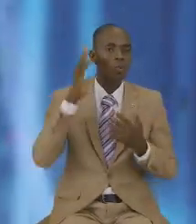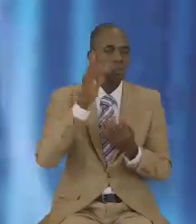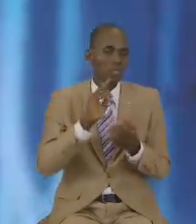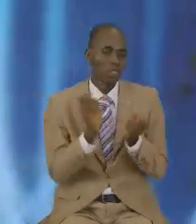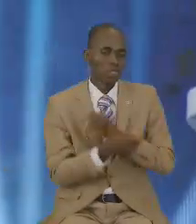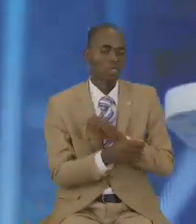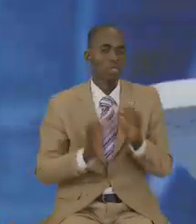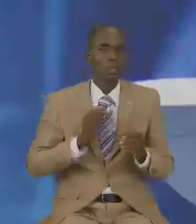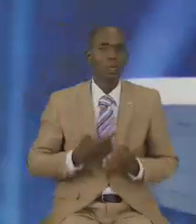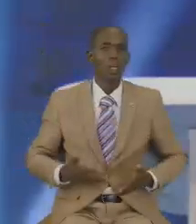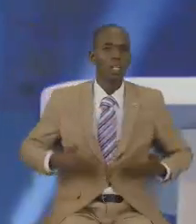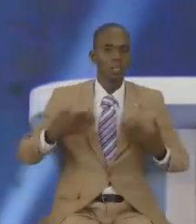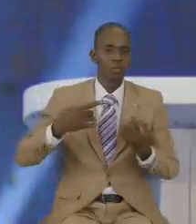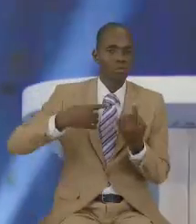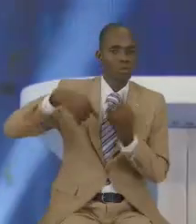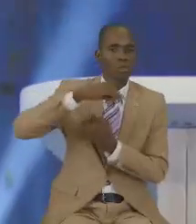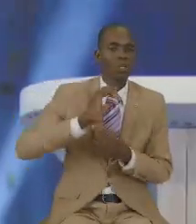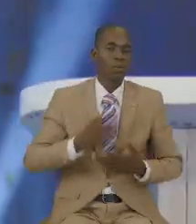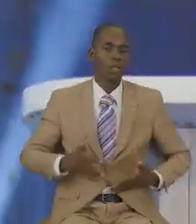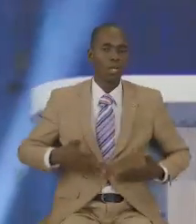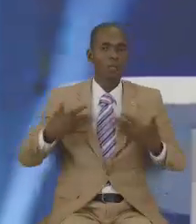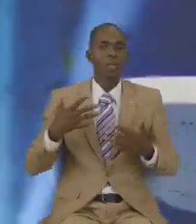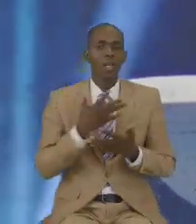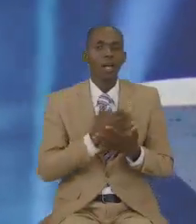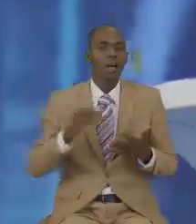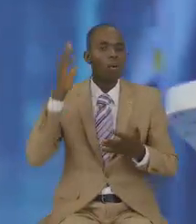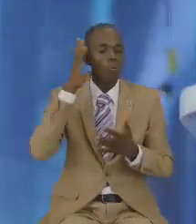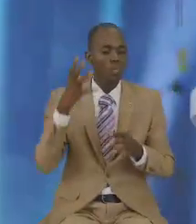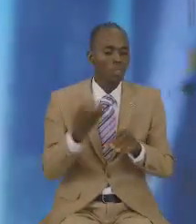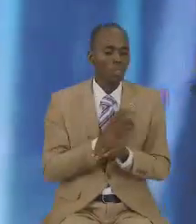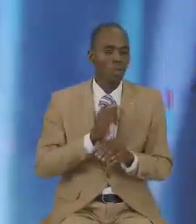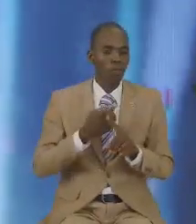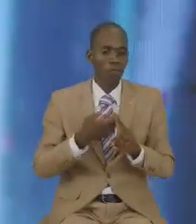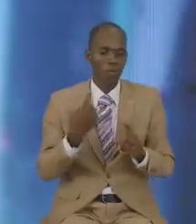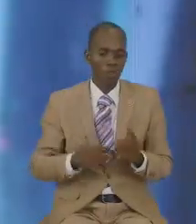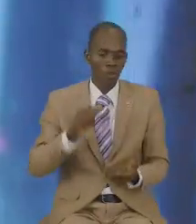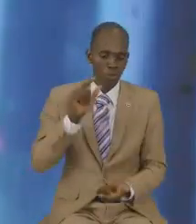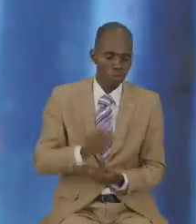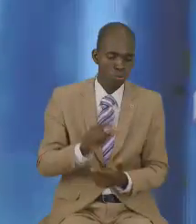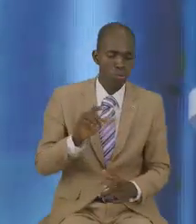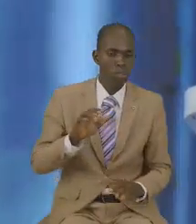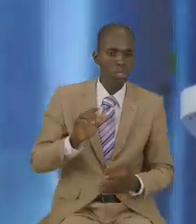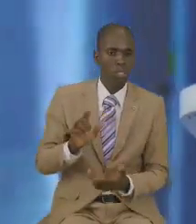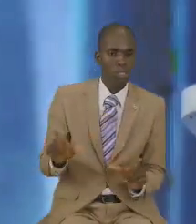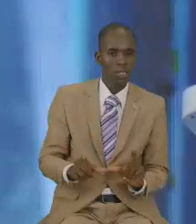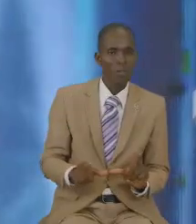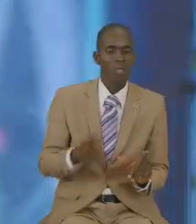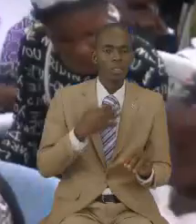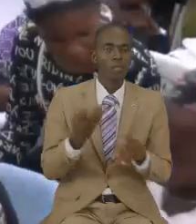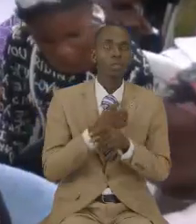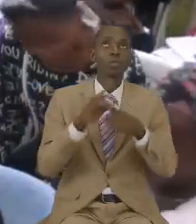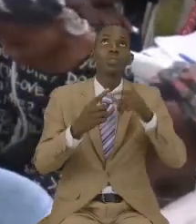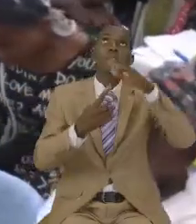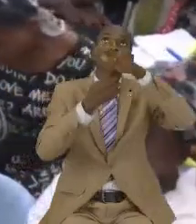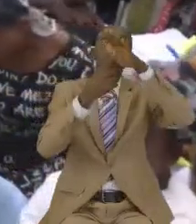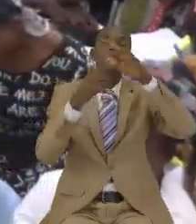will change our lives, and will take us from the ground level and take you to the sky level in Jesus'